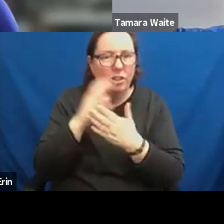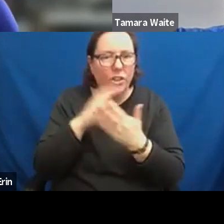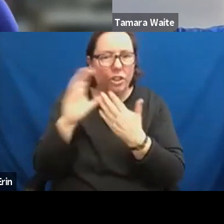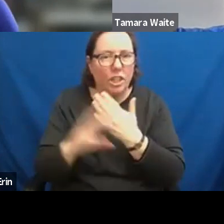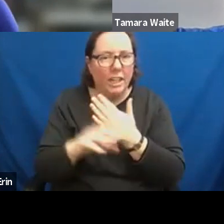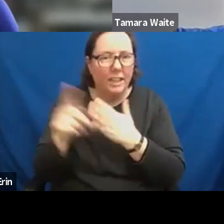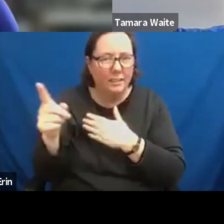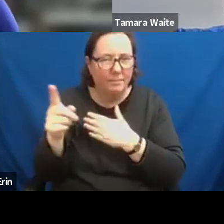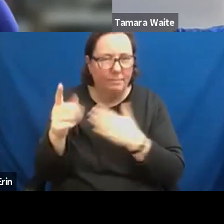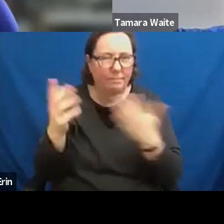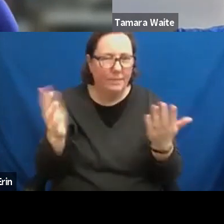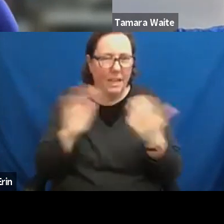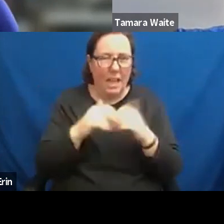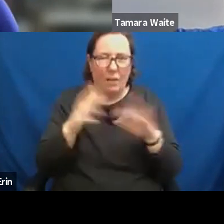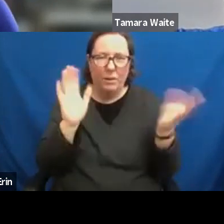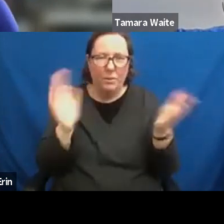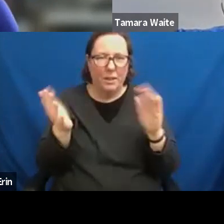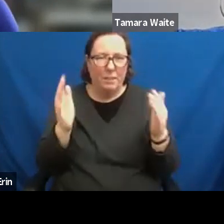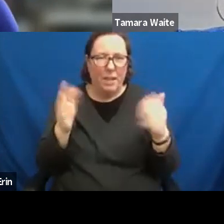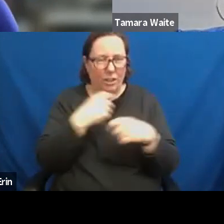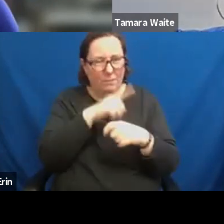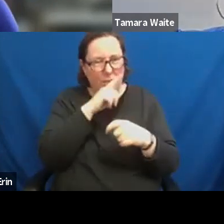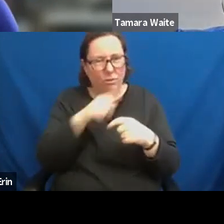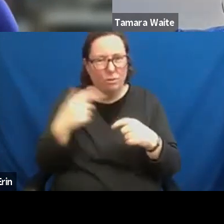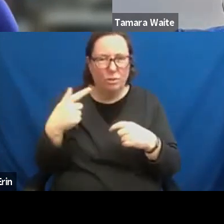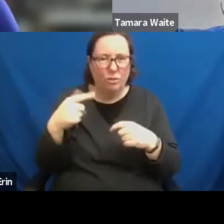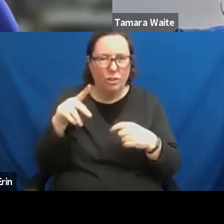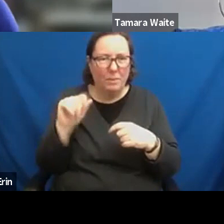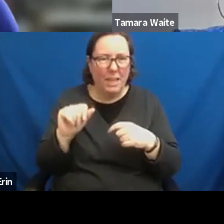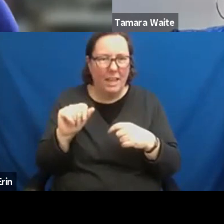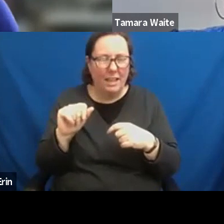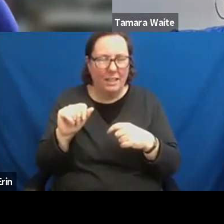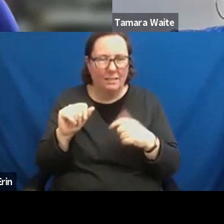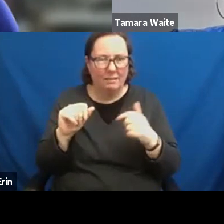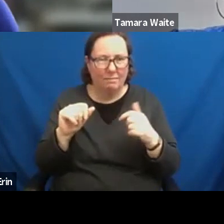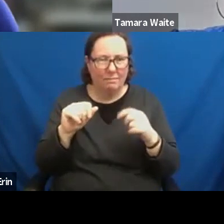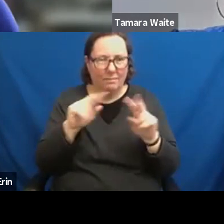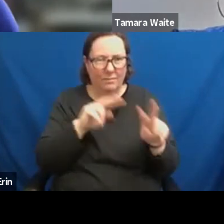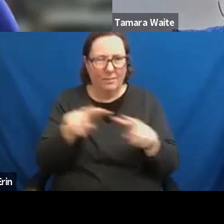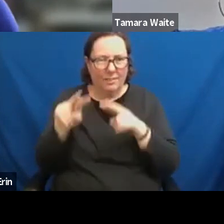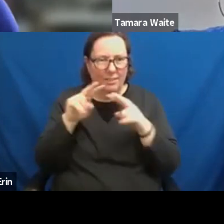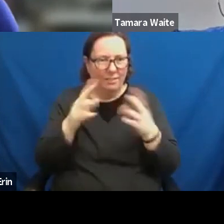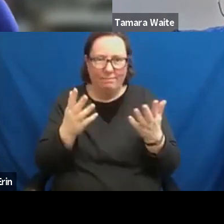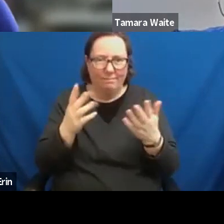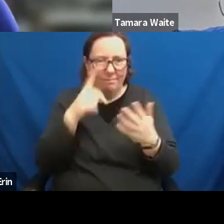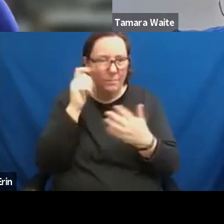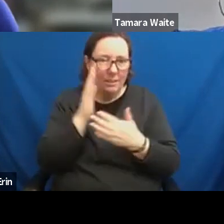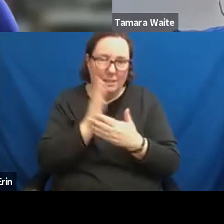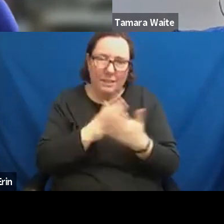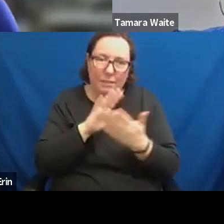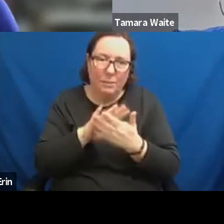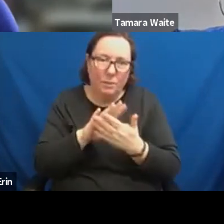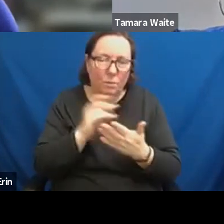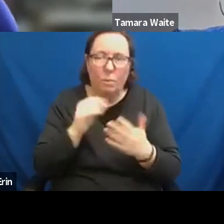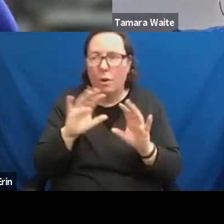achievement. How would you make sure that the GPA for students is fair, since some schools or classes